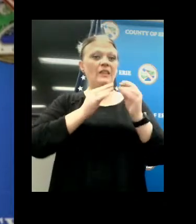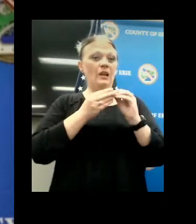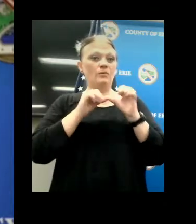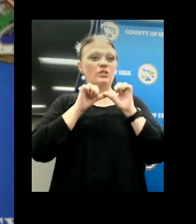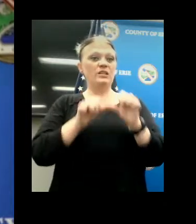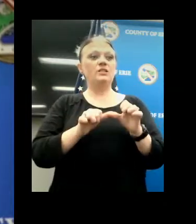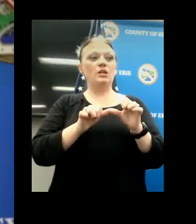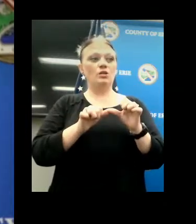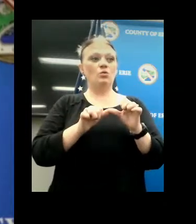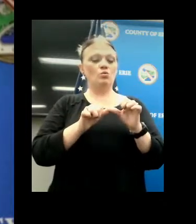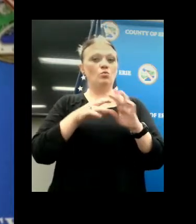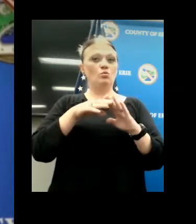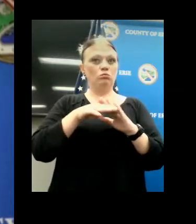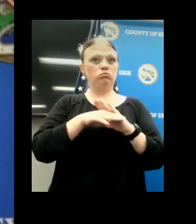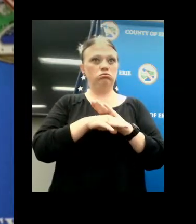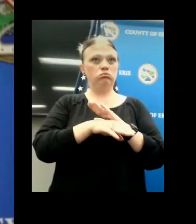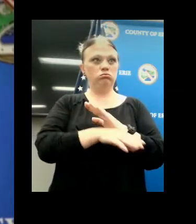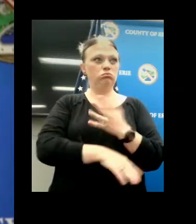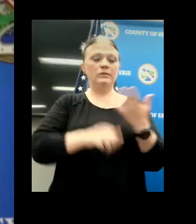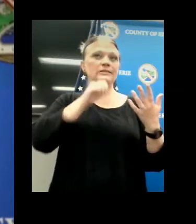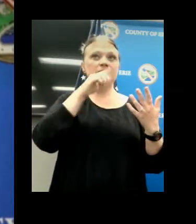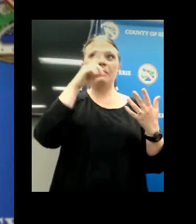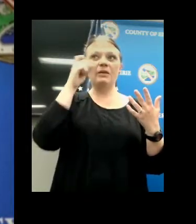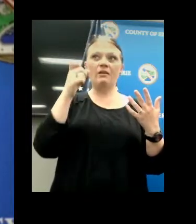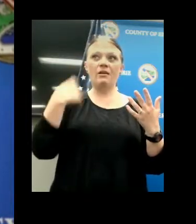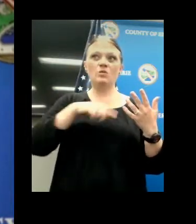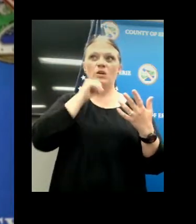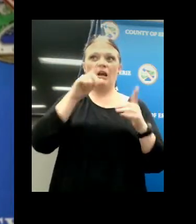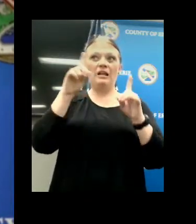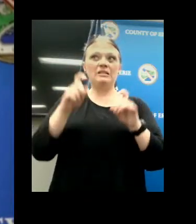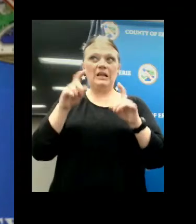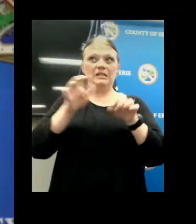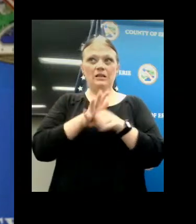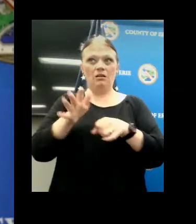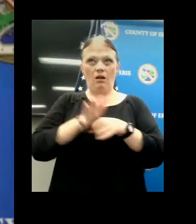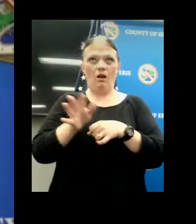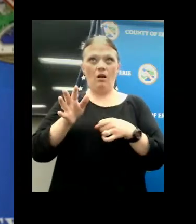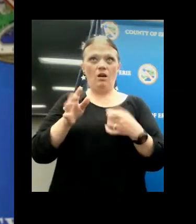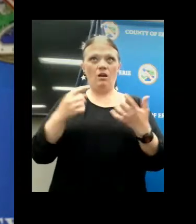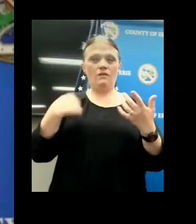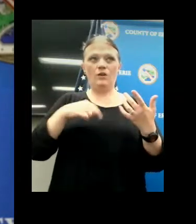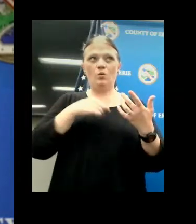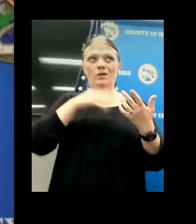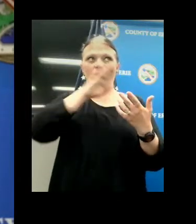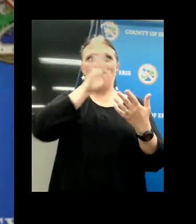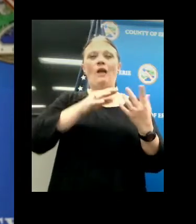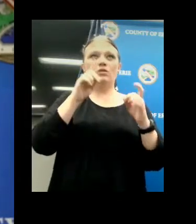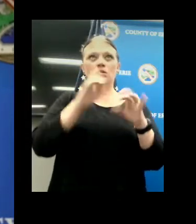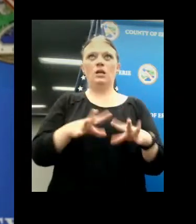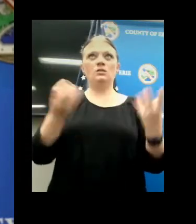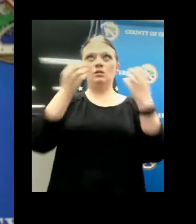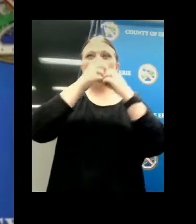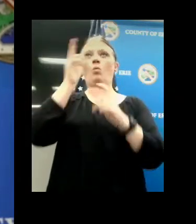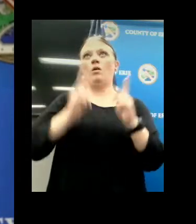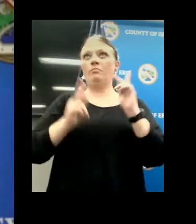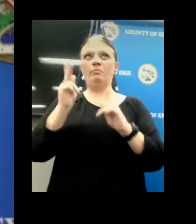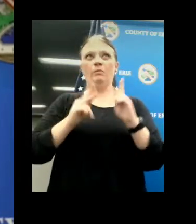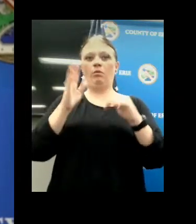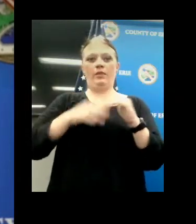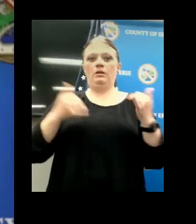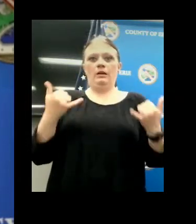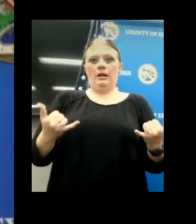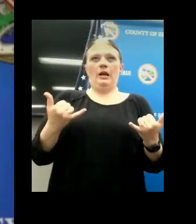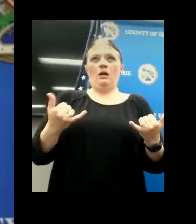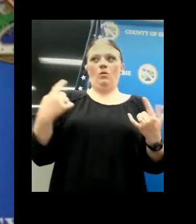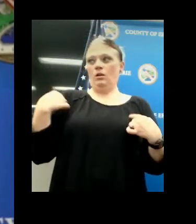numbers continue to decline. And it's not because we're not testing enough people. We've never tested more people in Erie County as